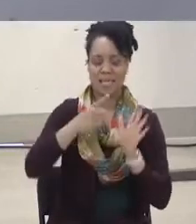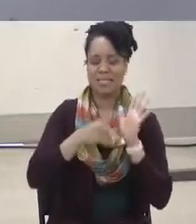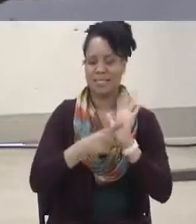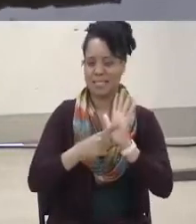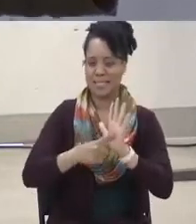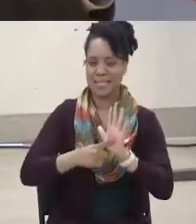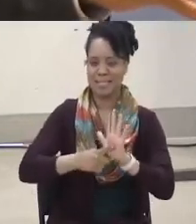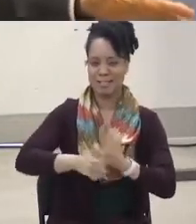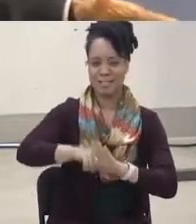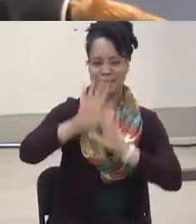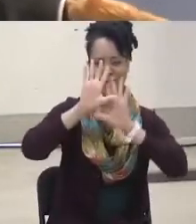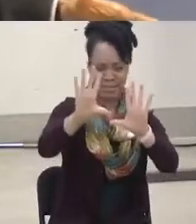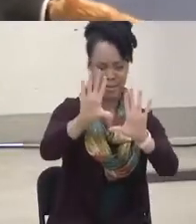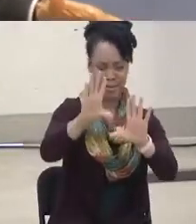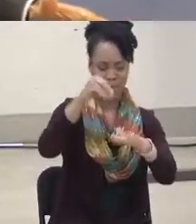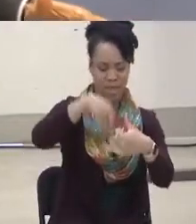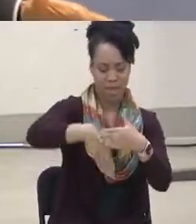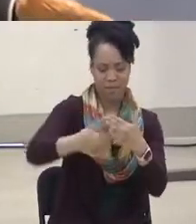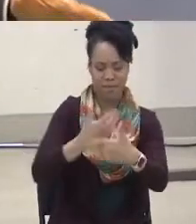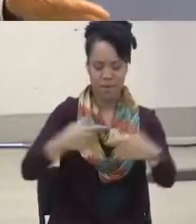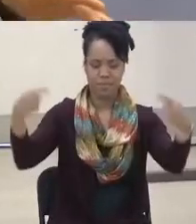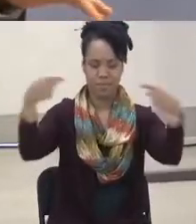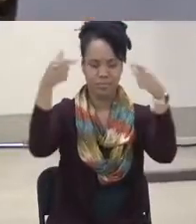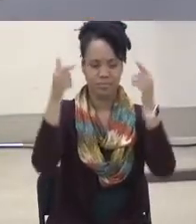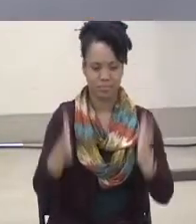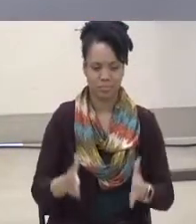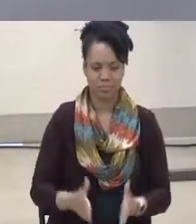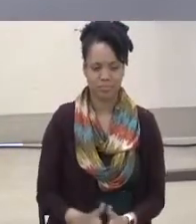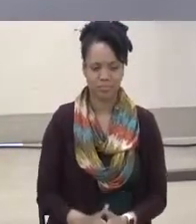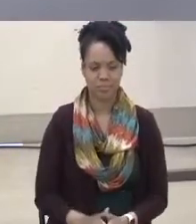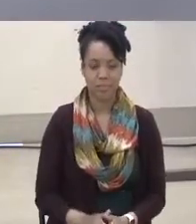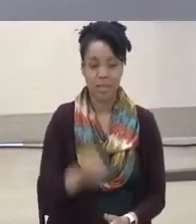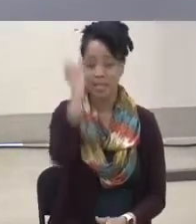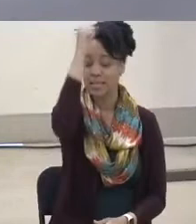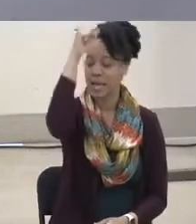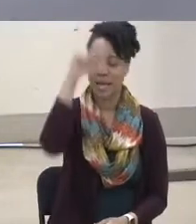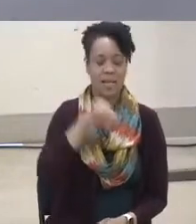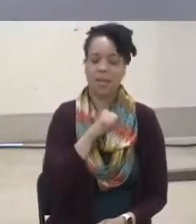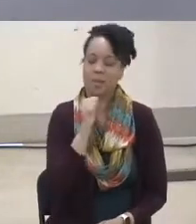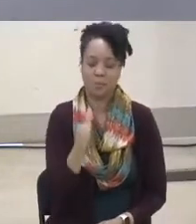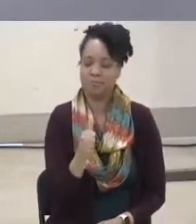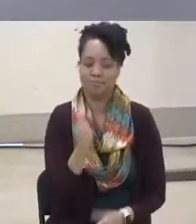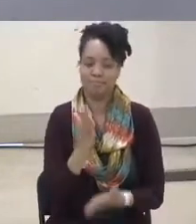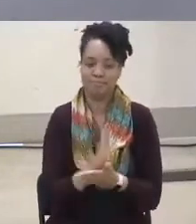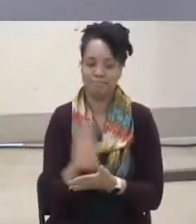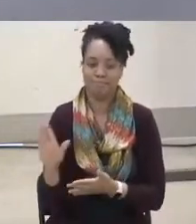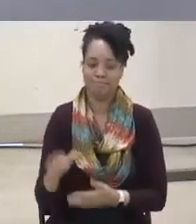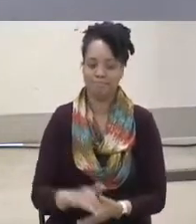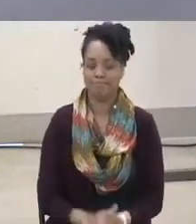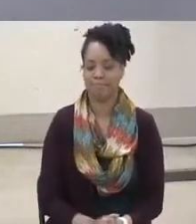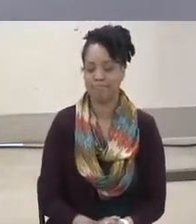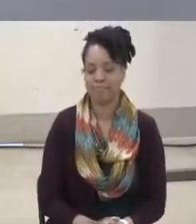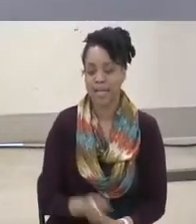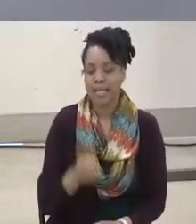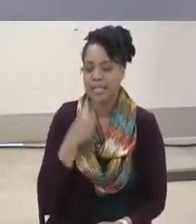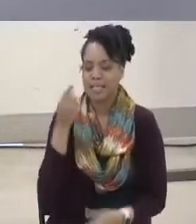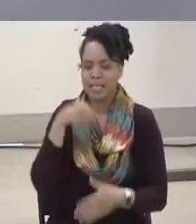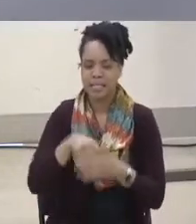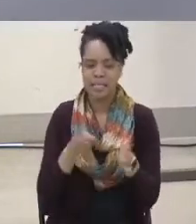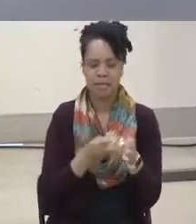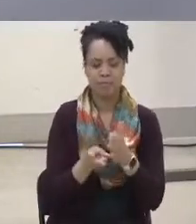sabe cómo poner un signo de pare frente al enemigo. But Solomon didn't stop there. Pero Salomón no se detuvo ahí. He said in